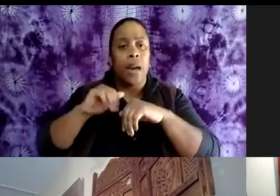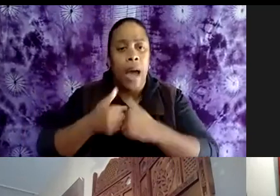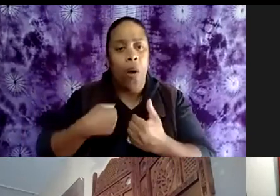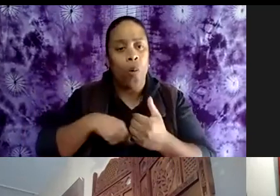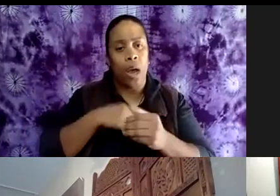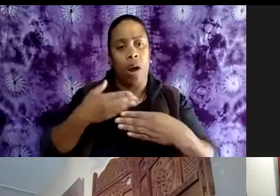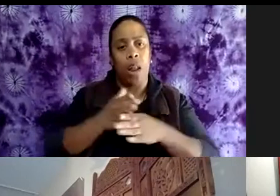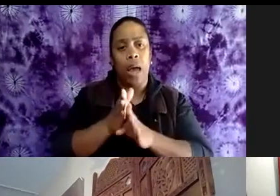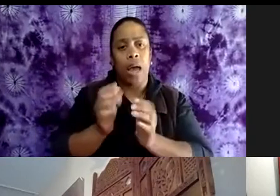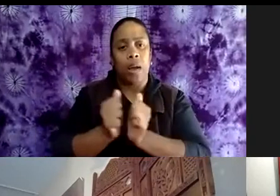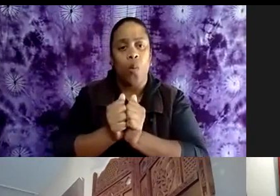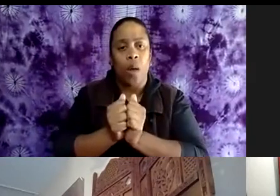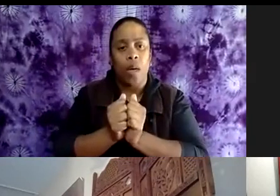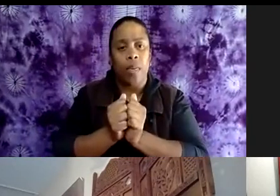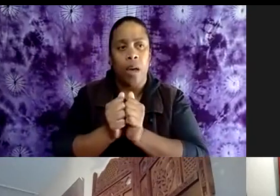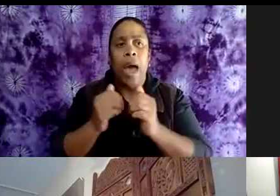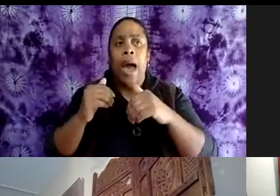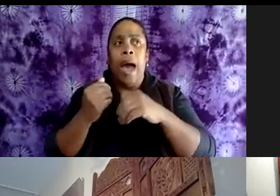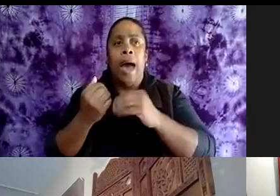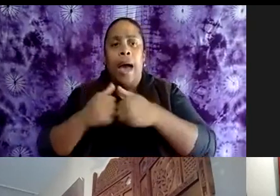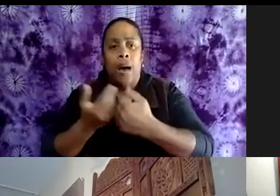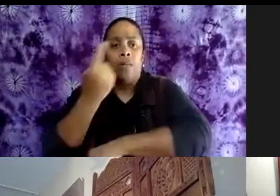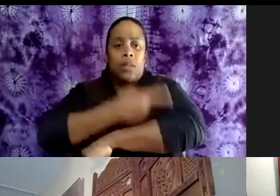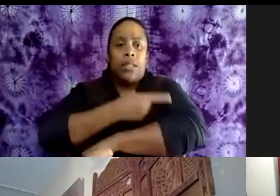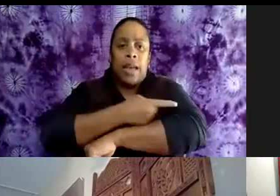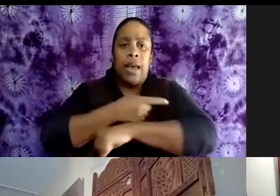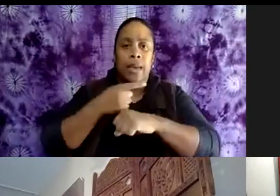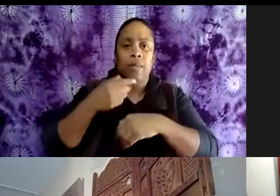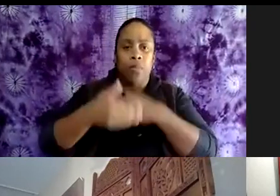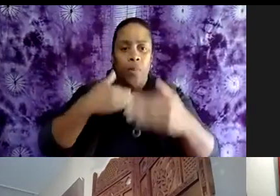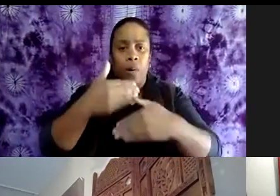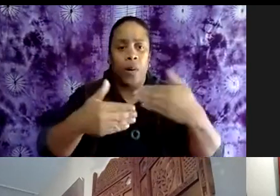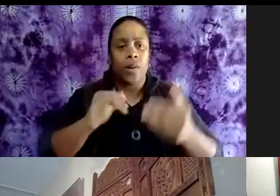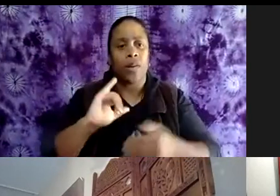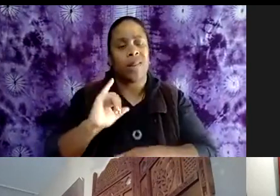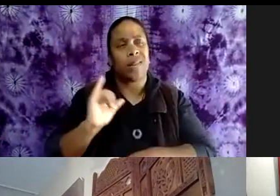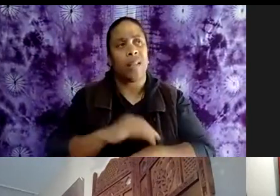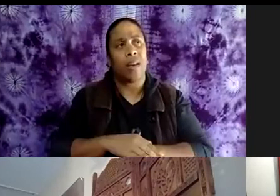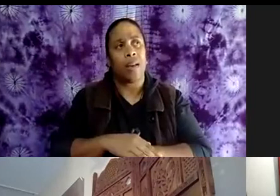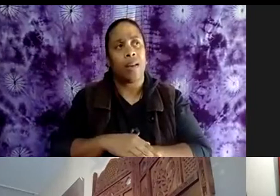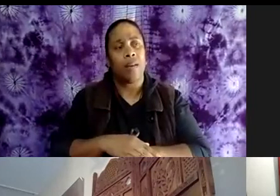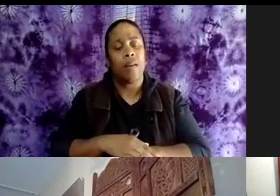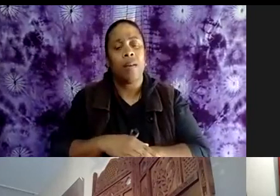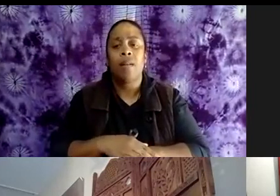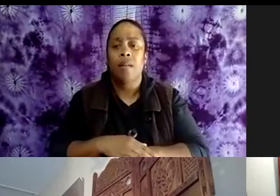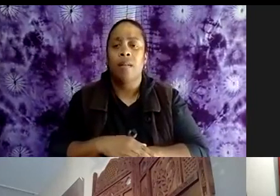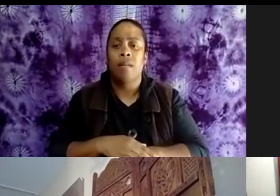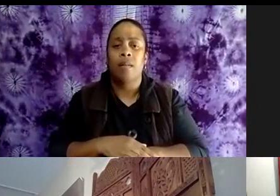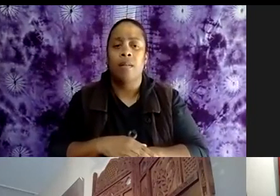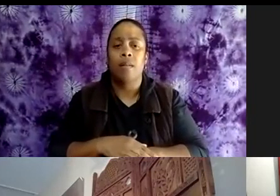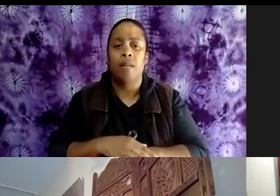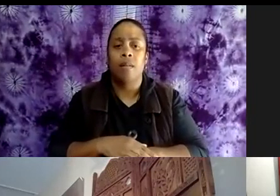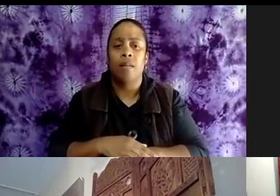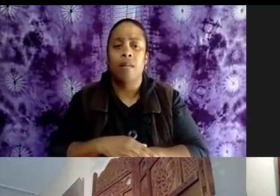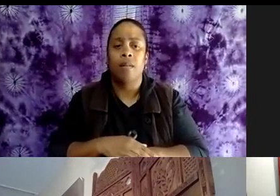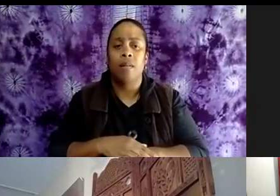aligning with how the day is unfolding. And there's this in out, where what we're bringing affects